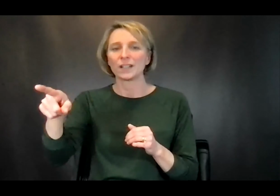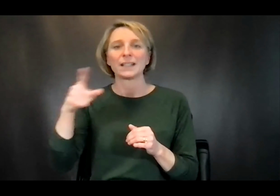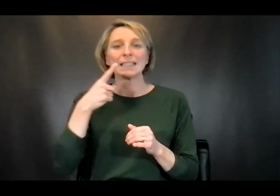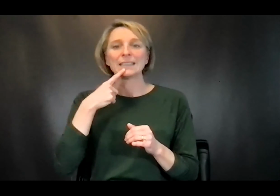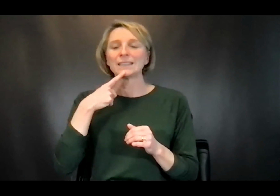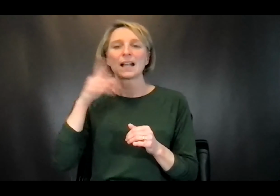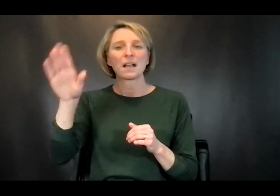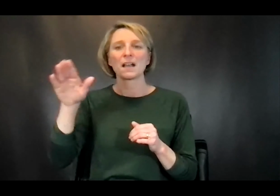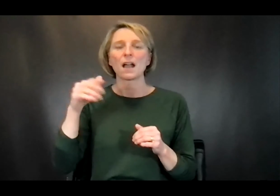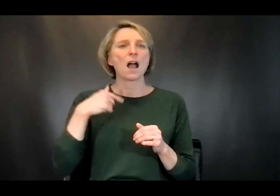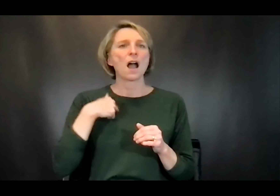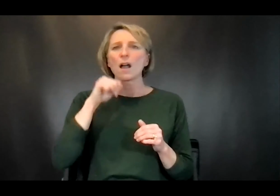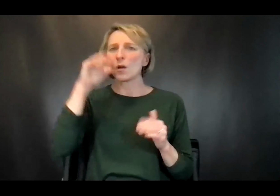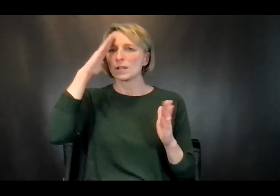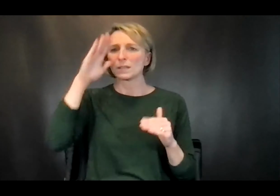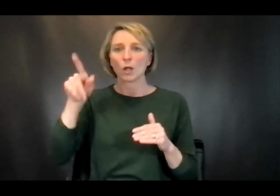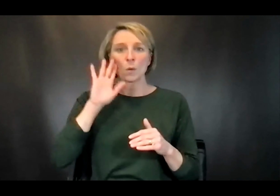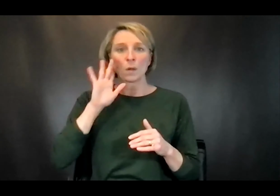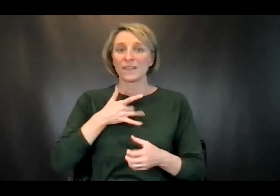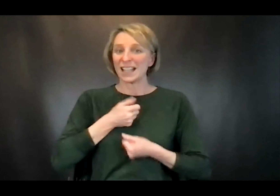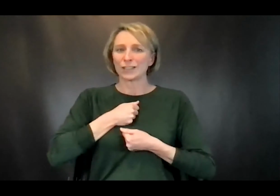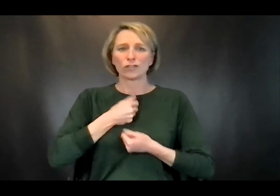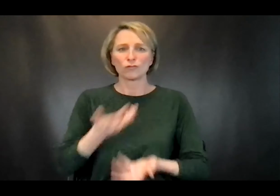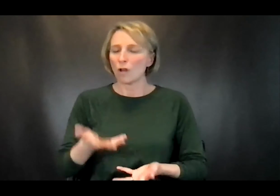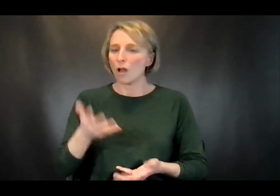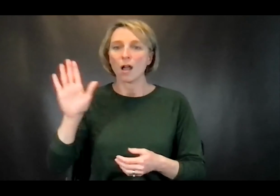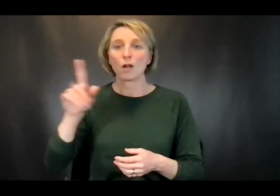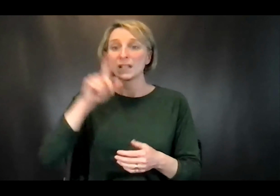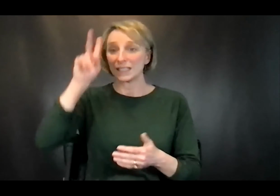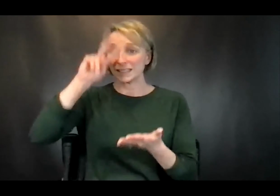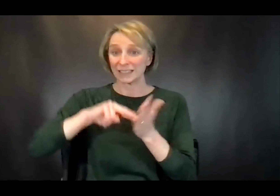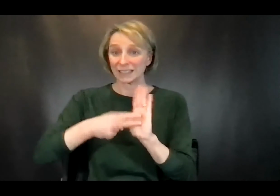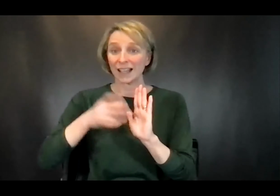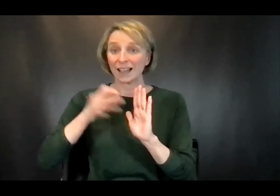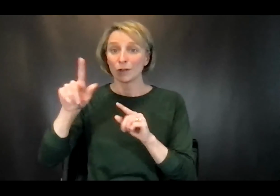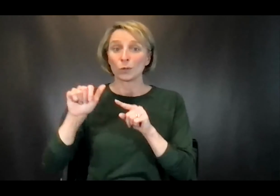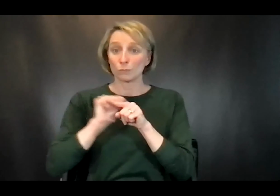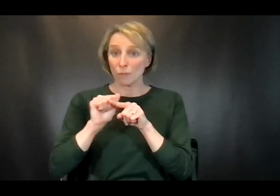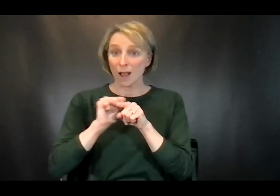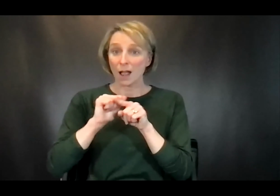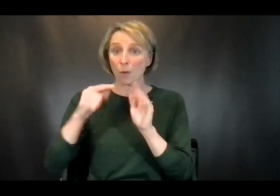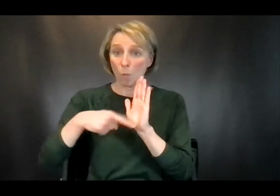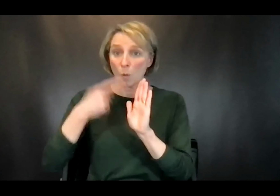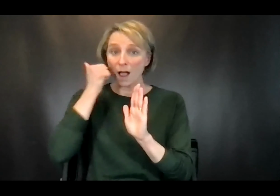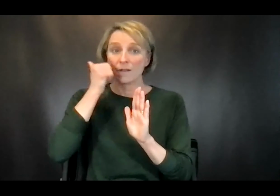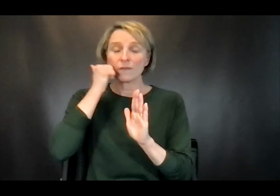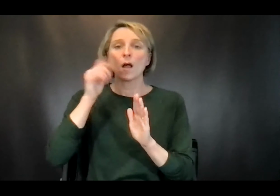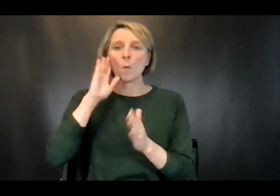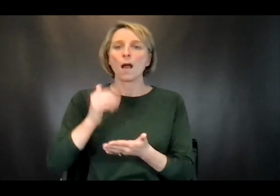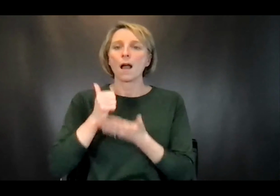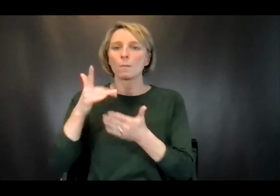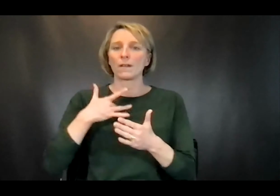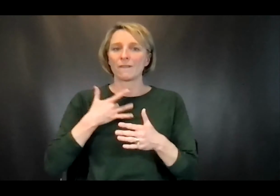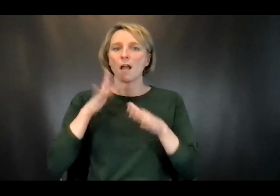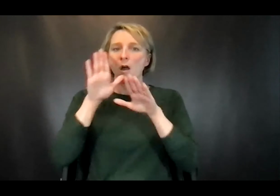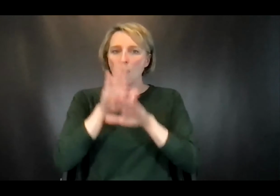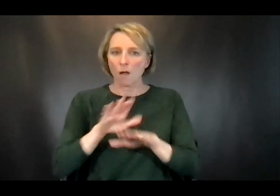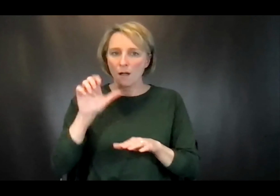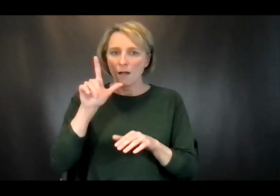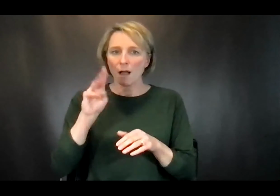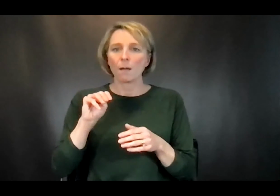wouldn't expect that you'd be exhausted. The intention is to calm yourself and to regulate